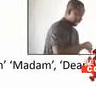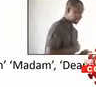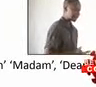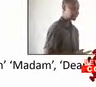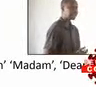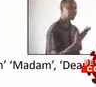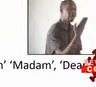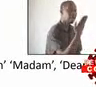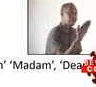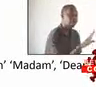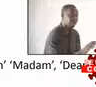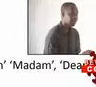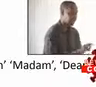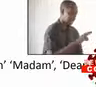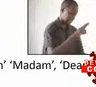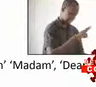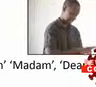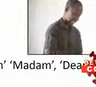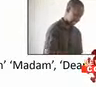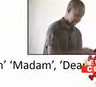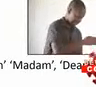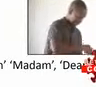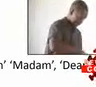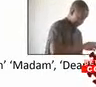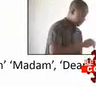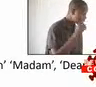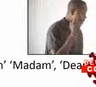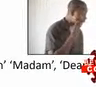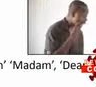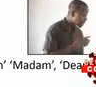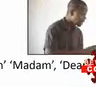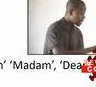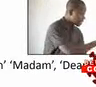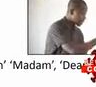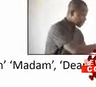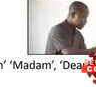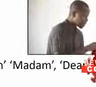From the sender's address, the date, and the recipient address,